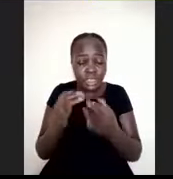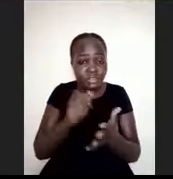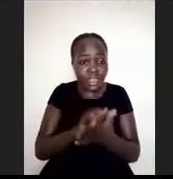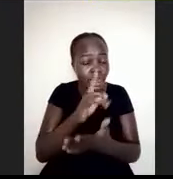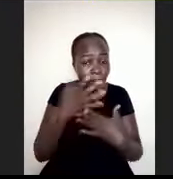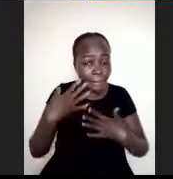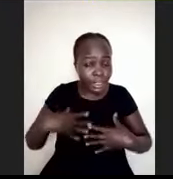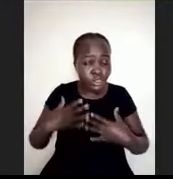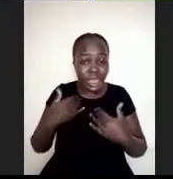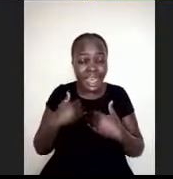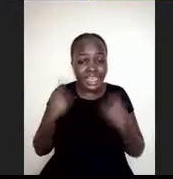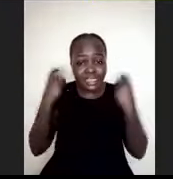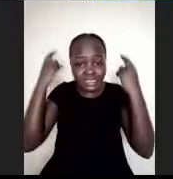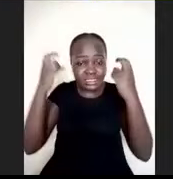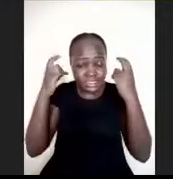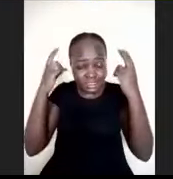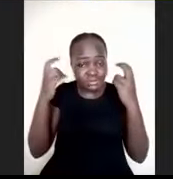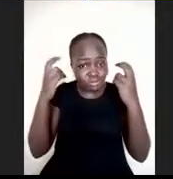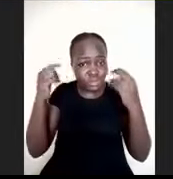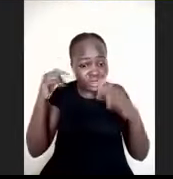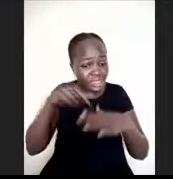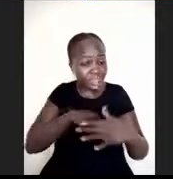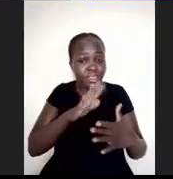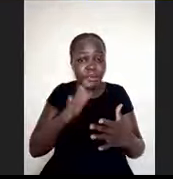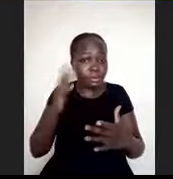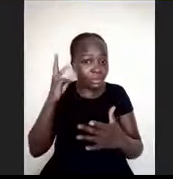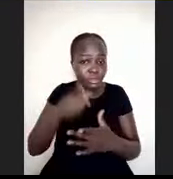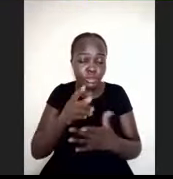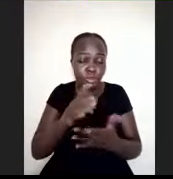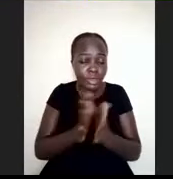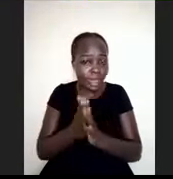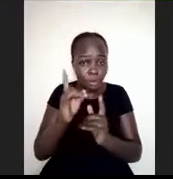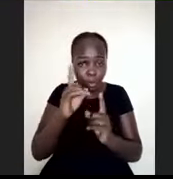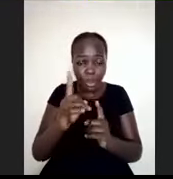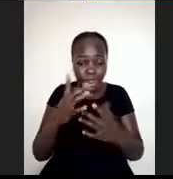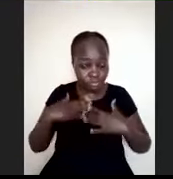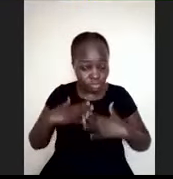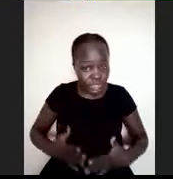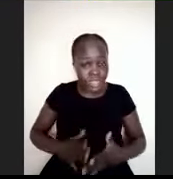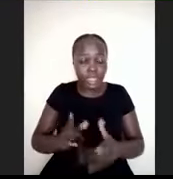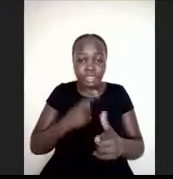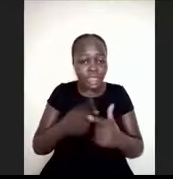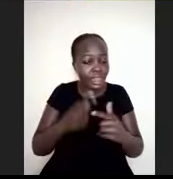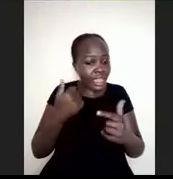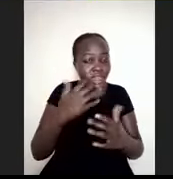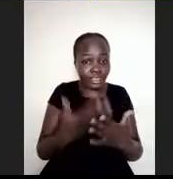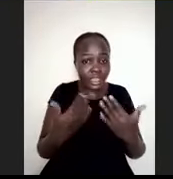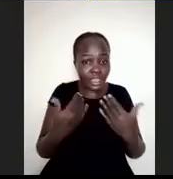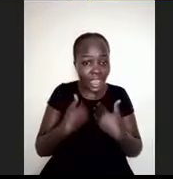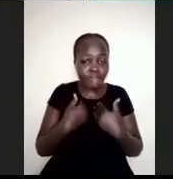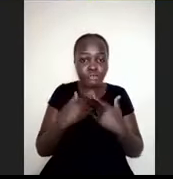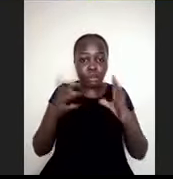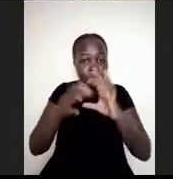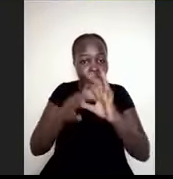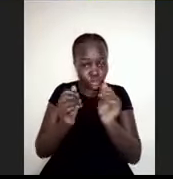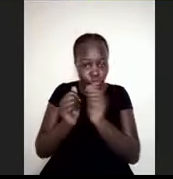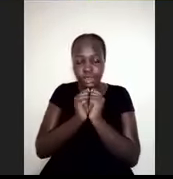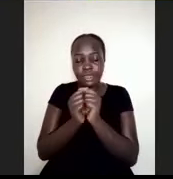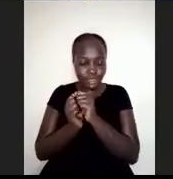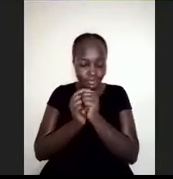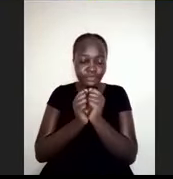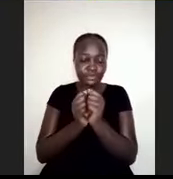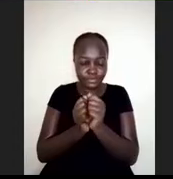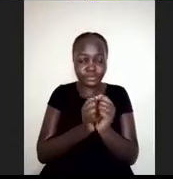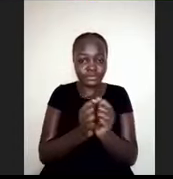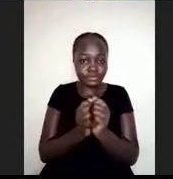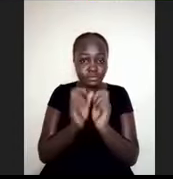spirits, they will enter you because you've become one with them. So whatever they have comes to you, whatever you have goes to them. Okay?